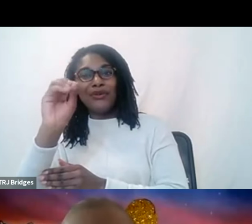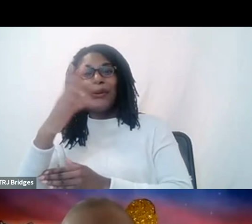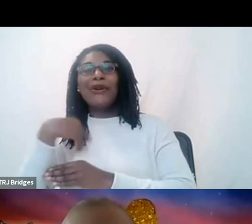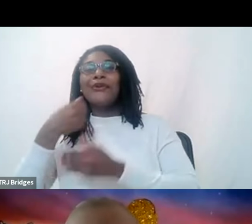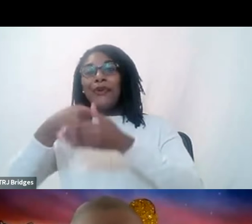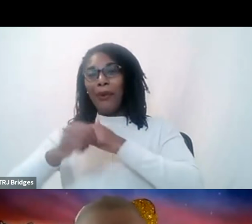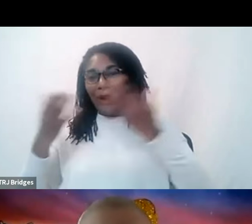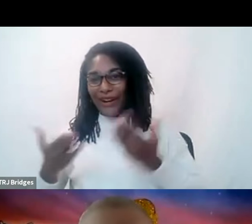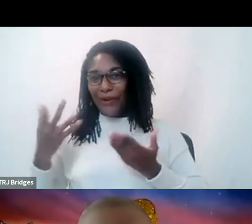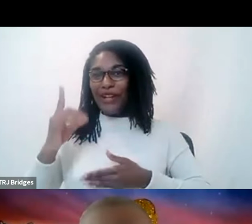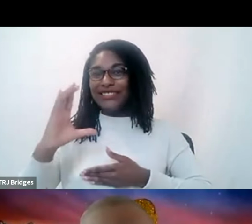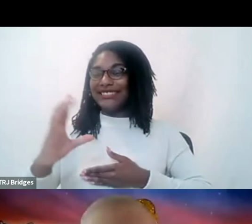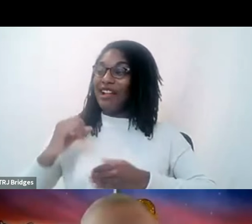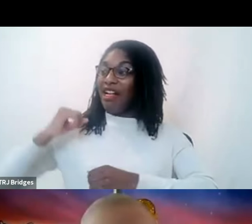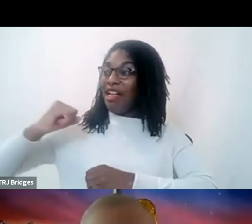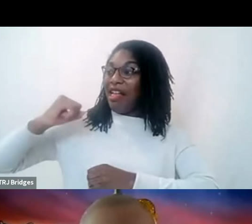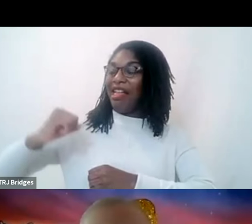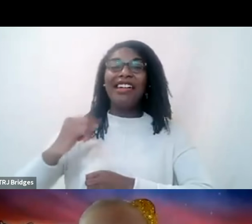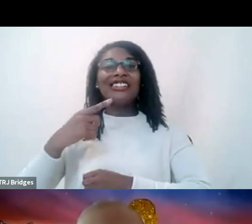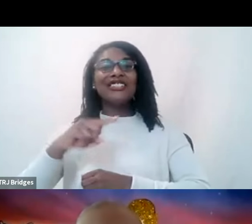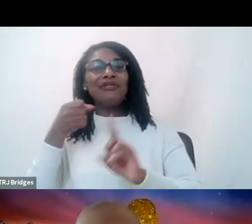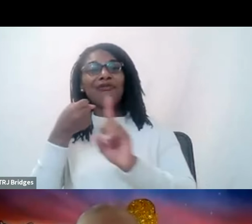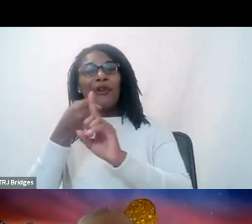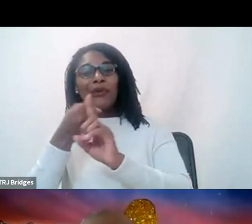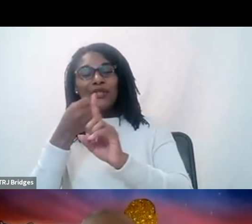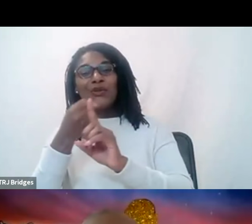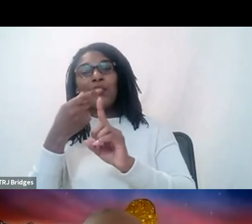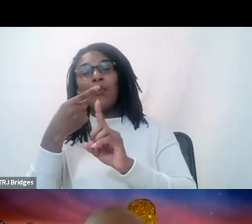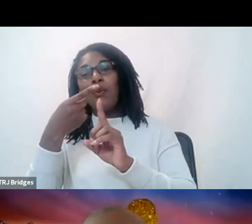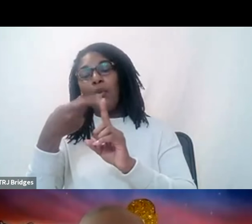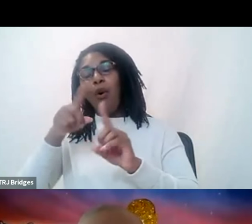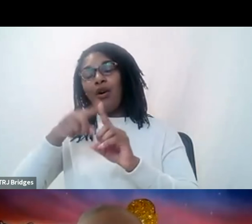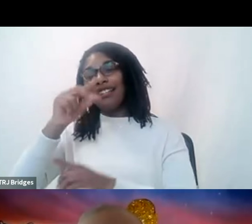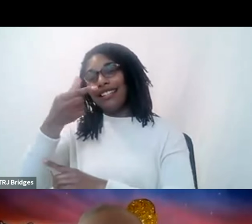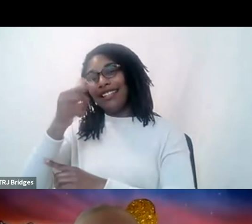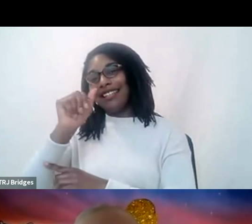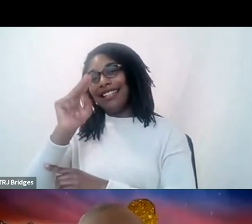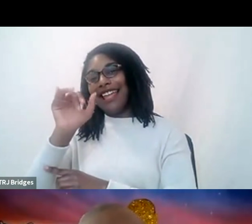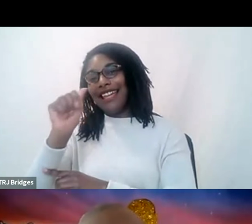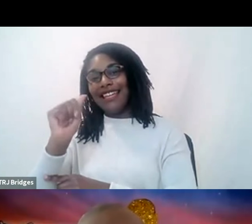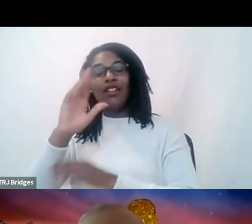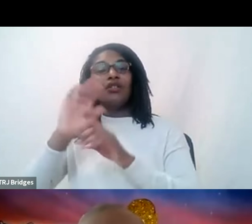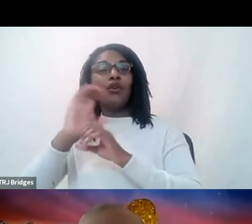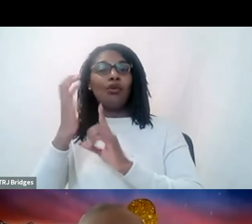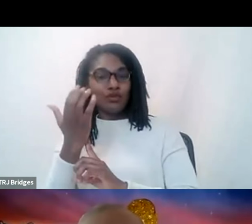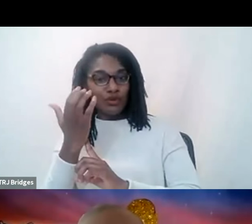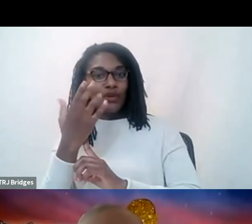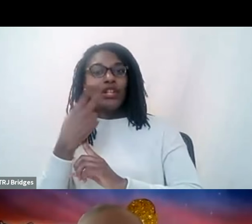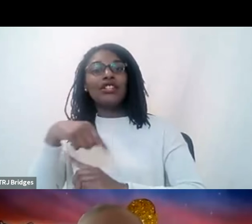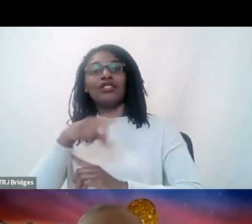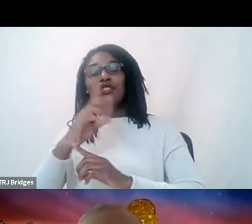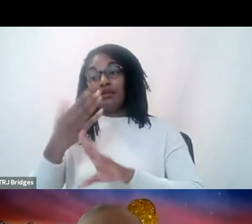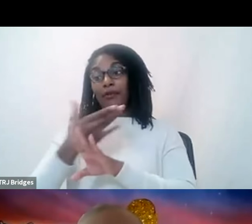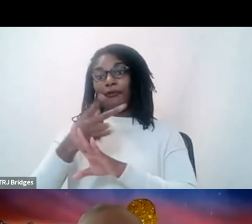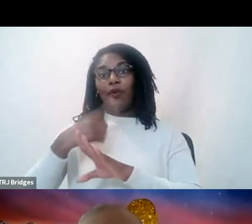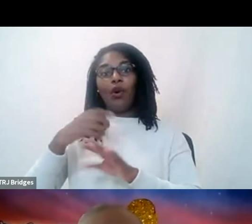Okosua is a product of Ghanaian culture. The lessons learned from from an upbringing in a traditional Senegalese